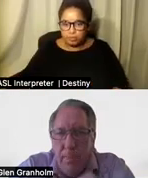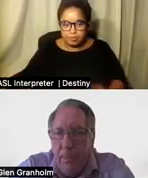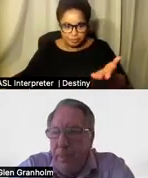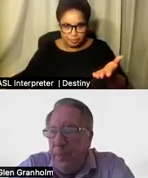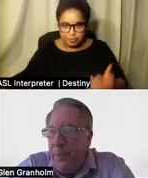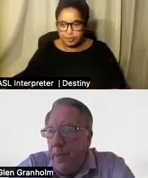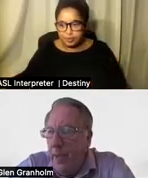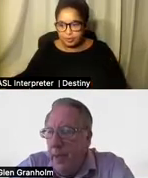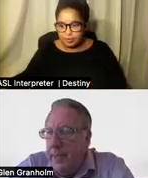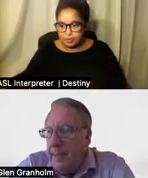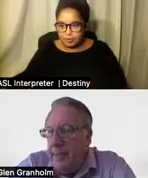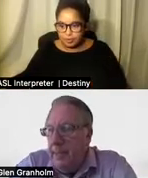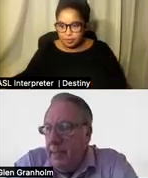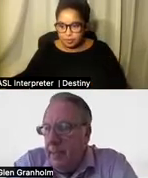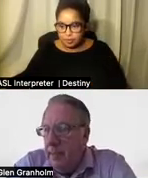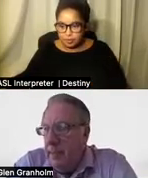wipe that down a little bit.